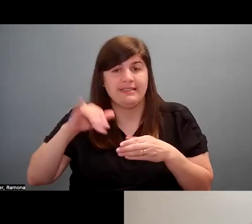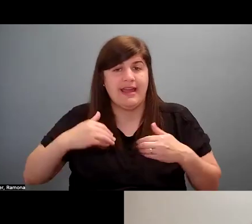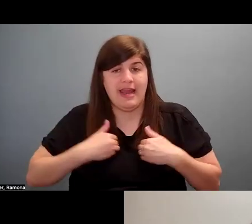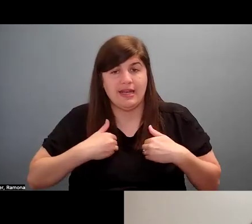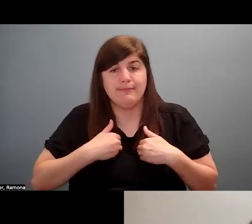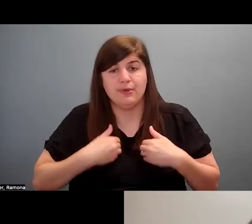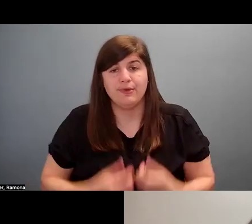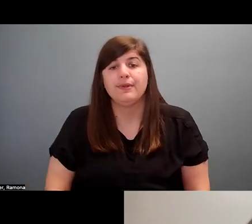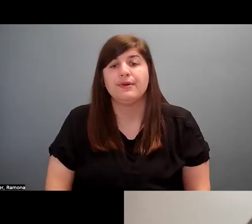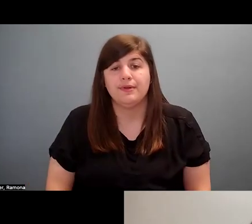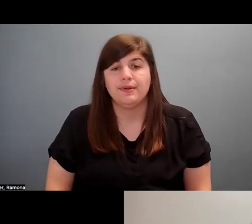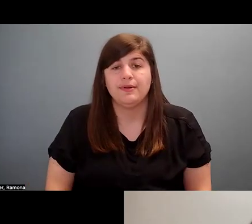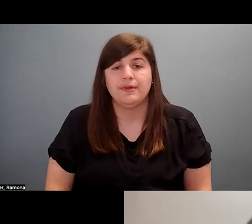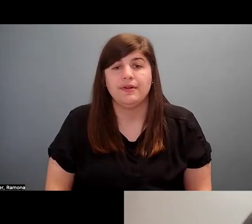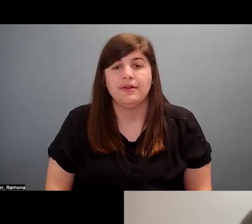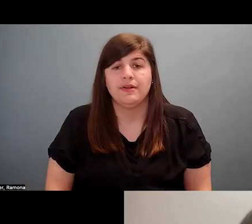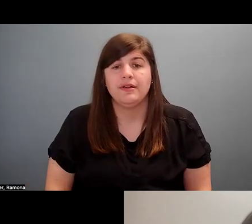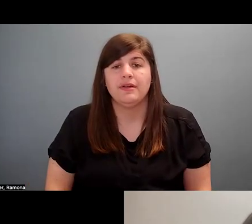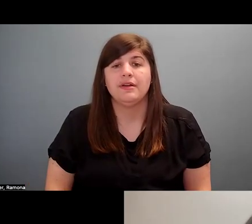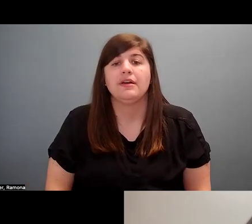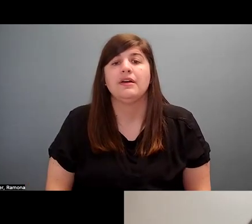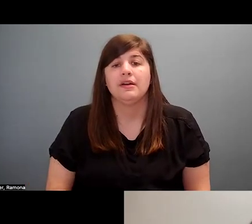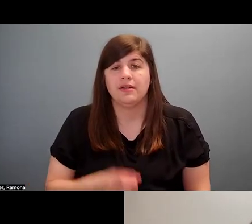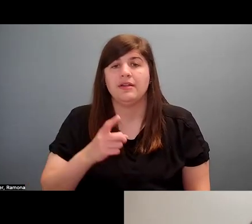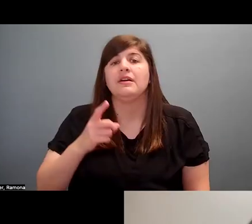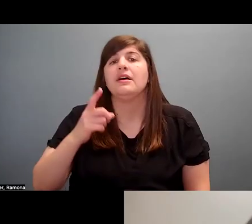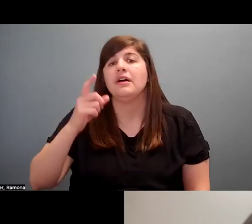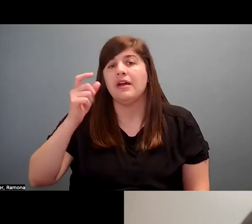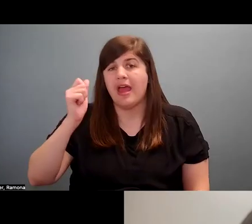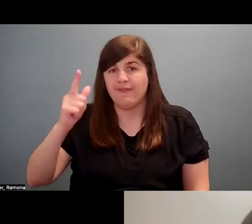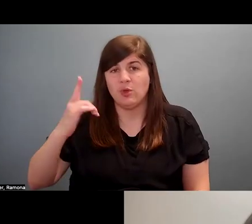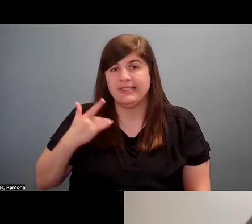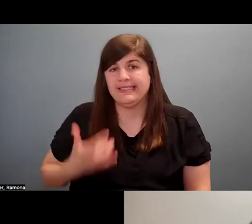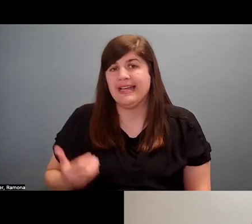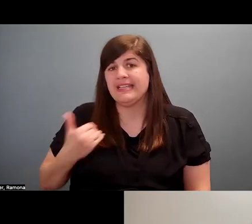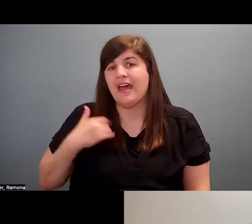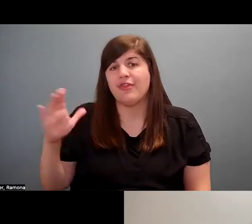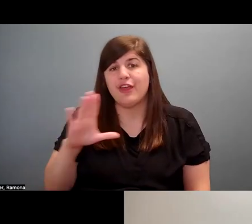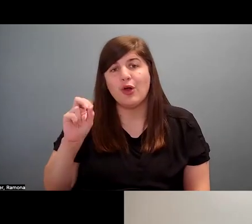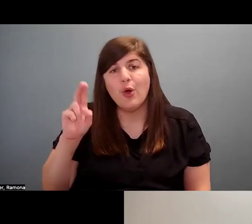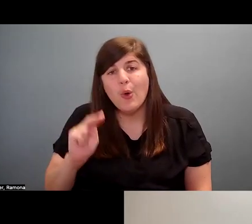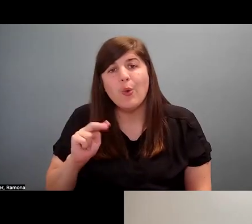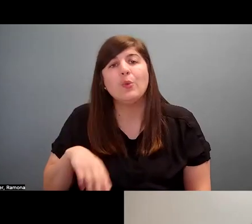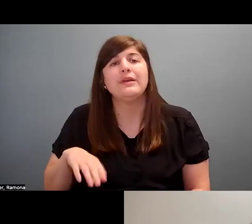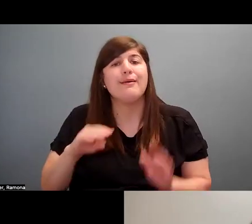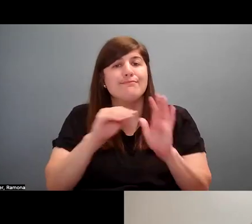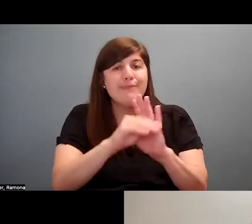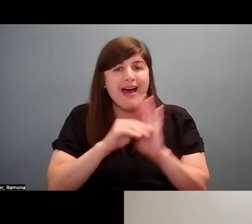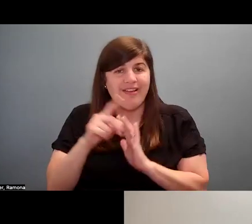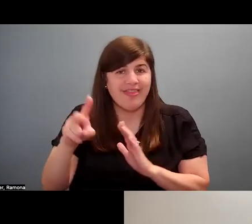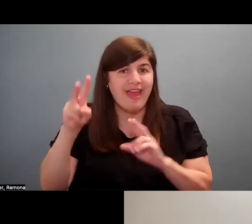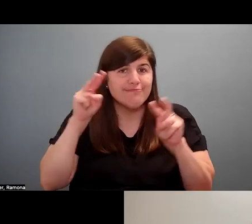And So cool. I think everyone tends to have their own muse. their own model that they